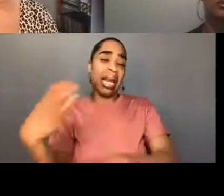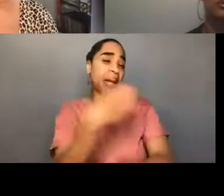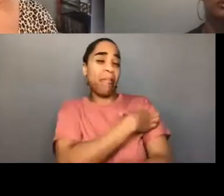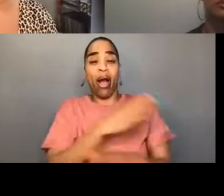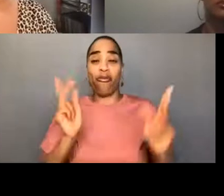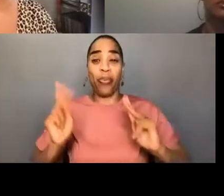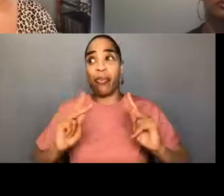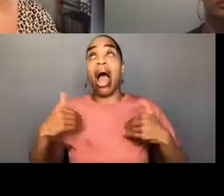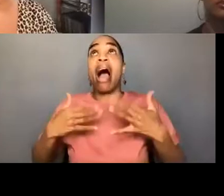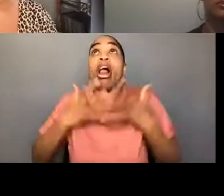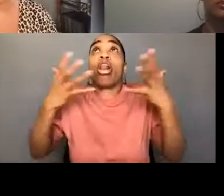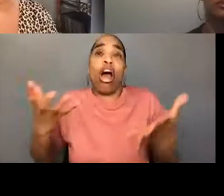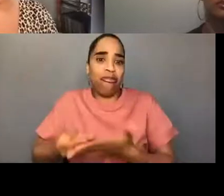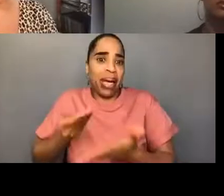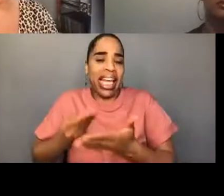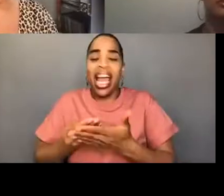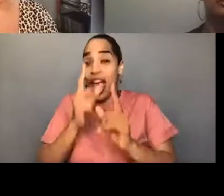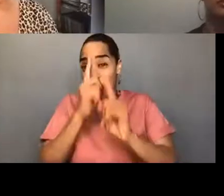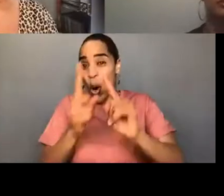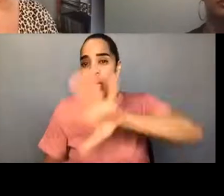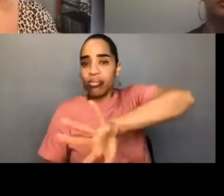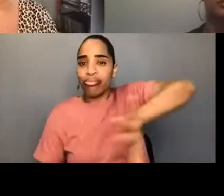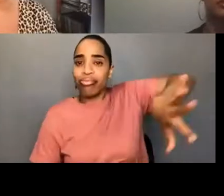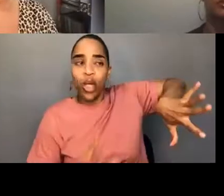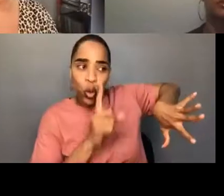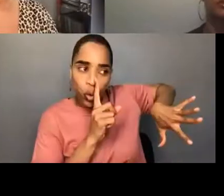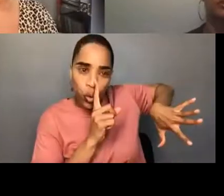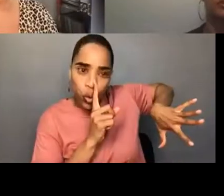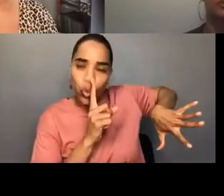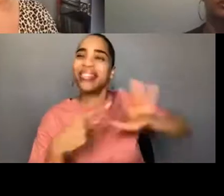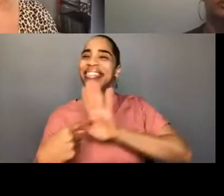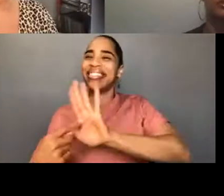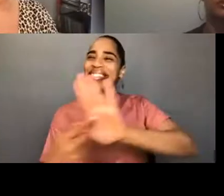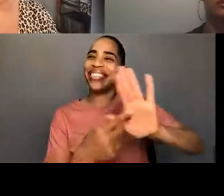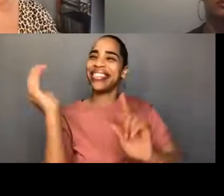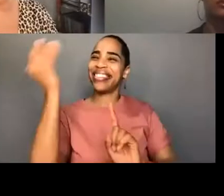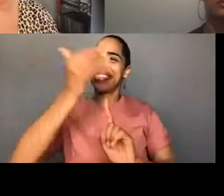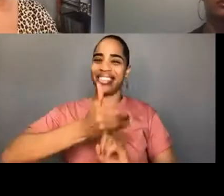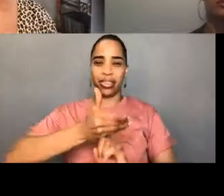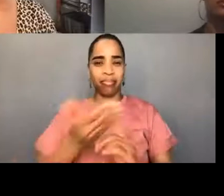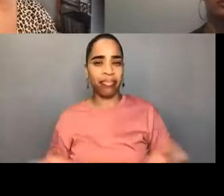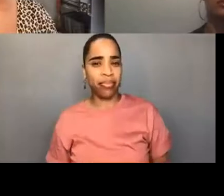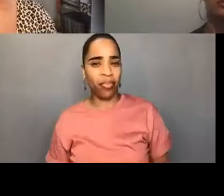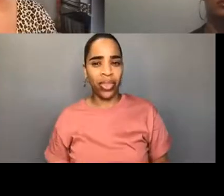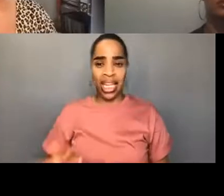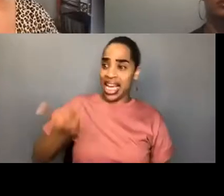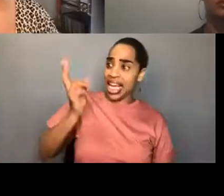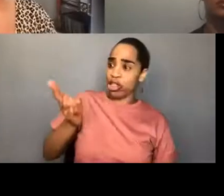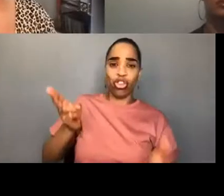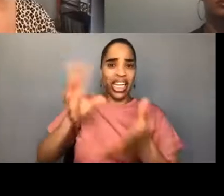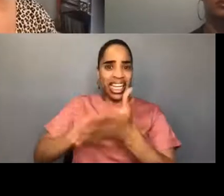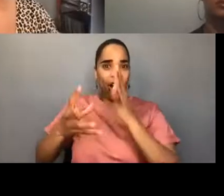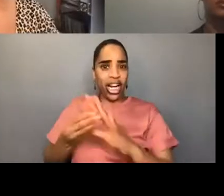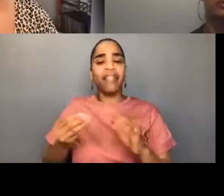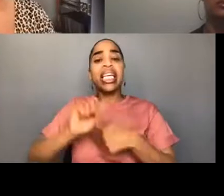of resources who will push back against that. There is understanding that history and narratives are about power. They're not